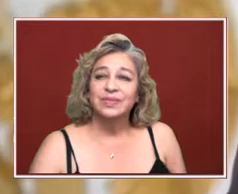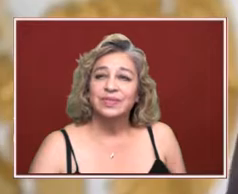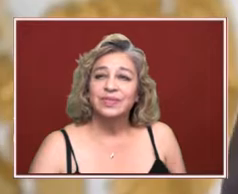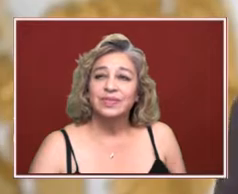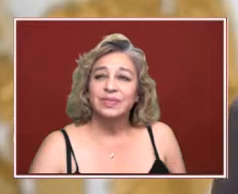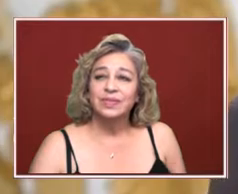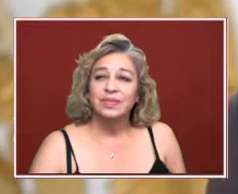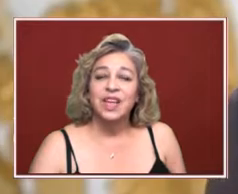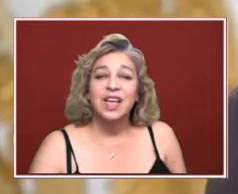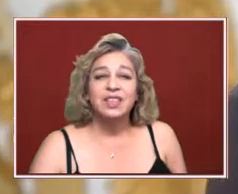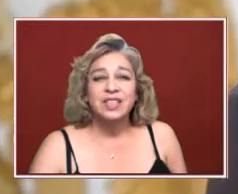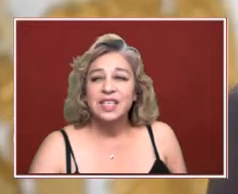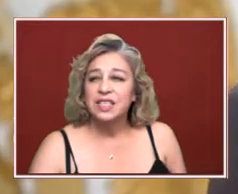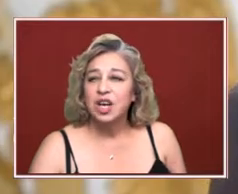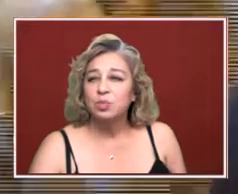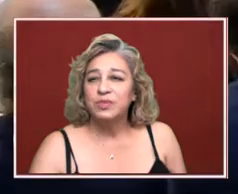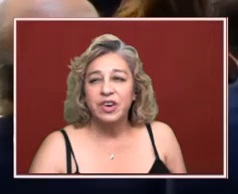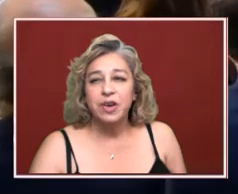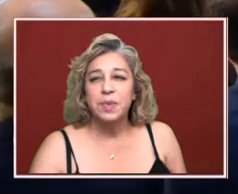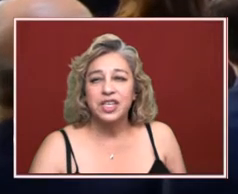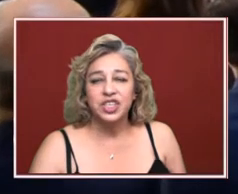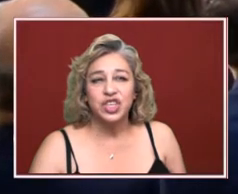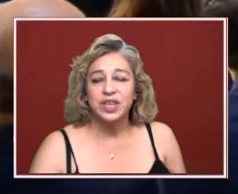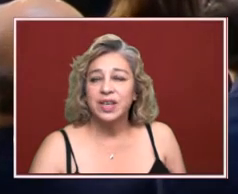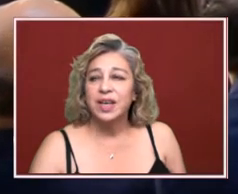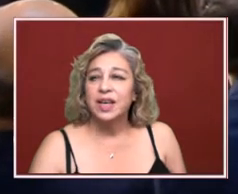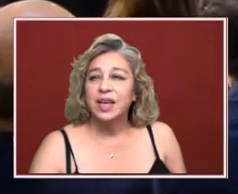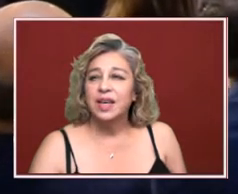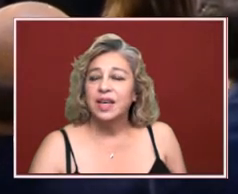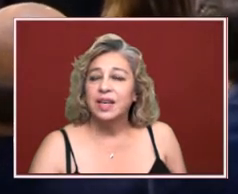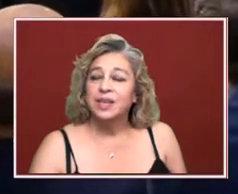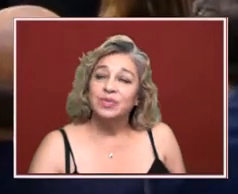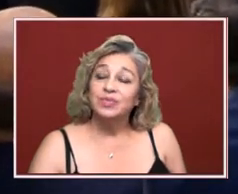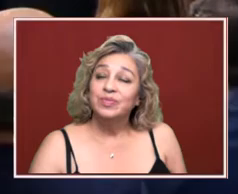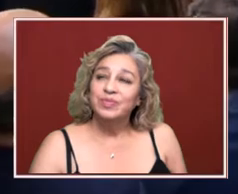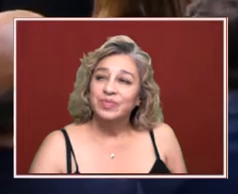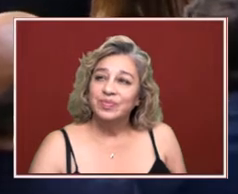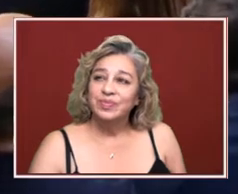ha ayudado mucho. This has helped very much.